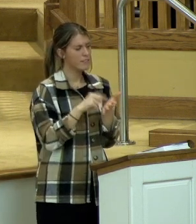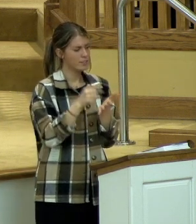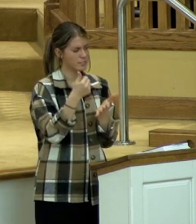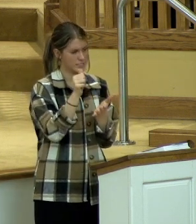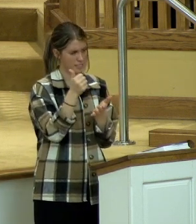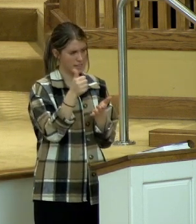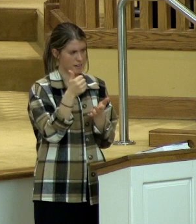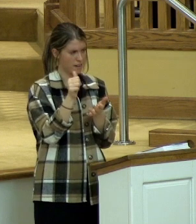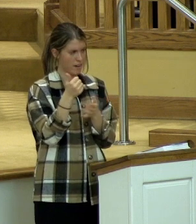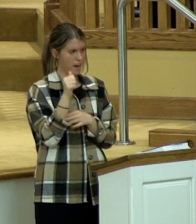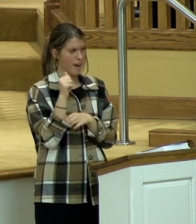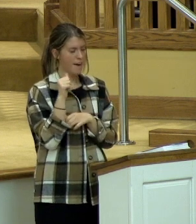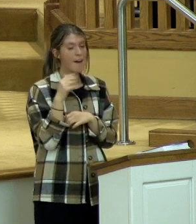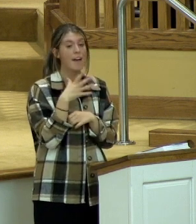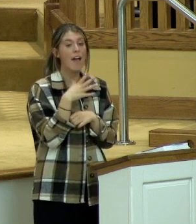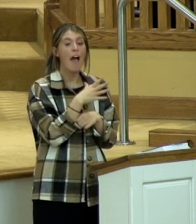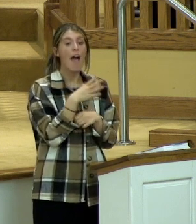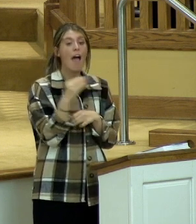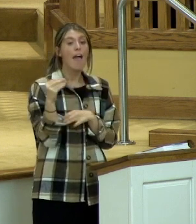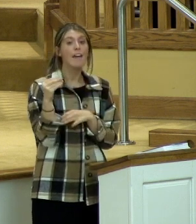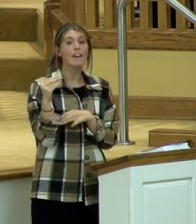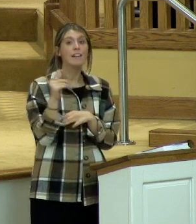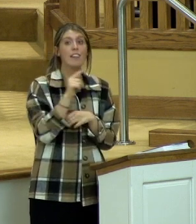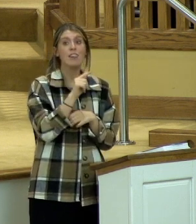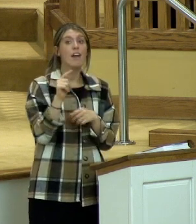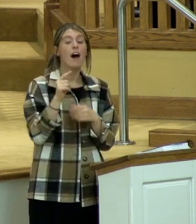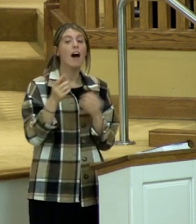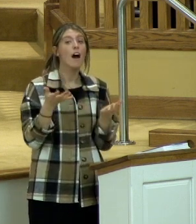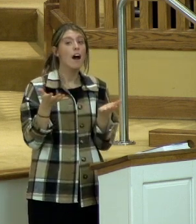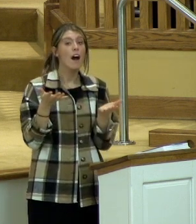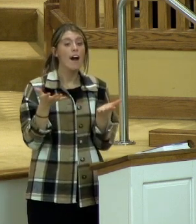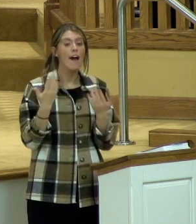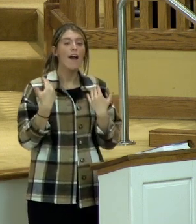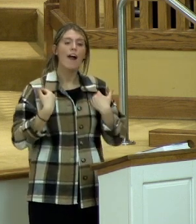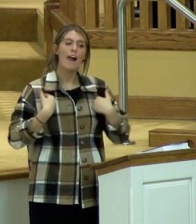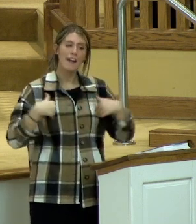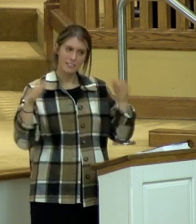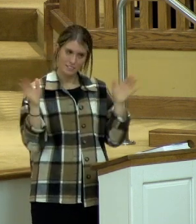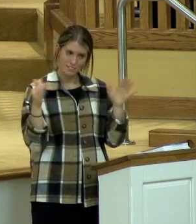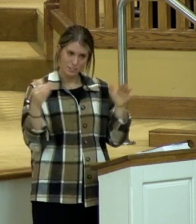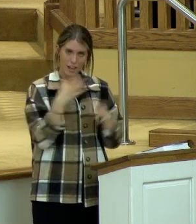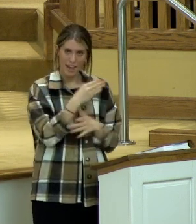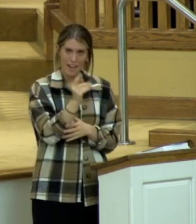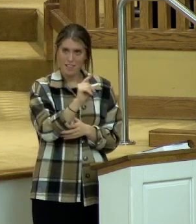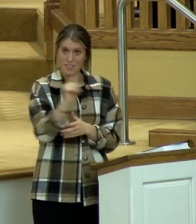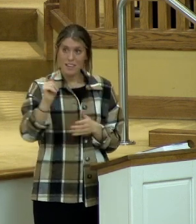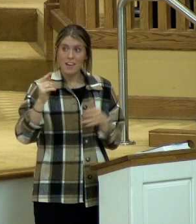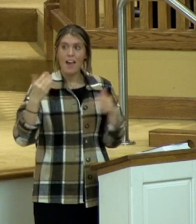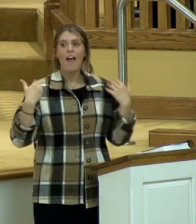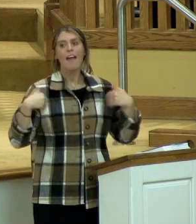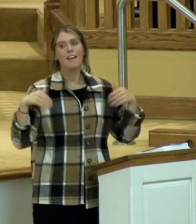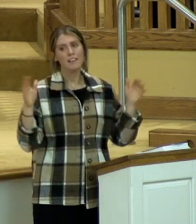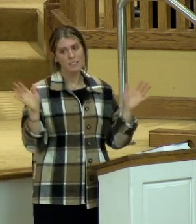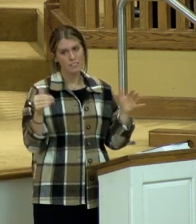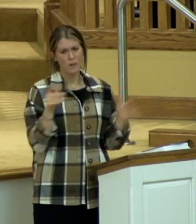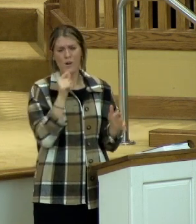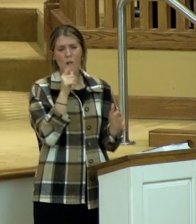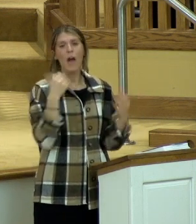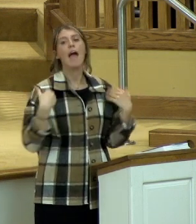10. And the next word. All right, help me out now. And the